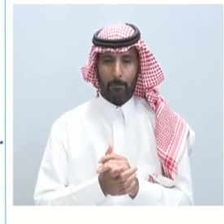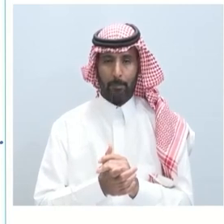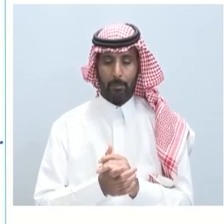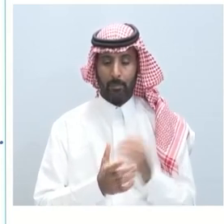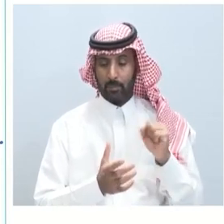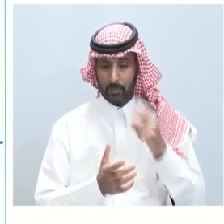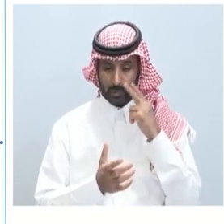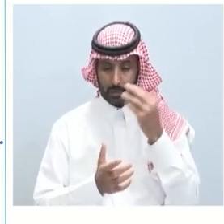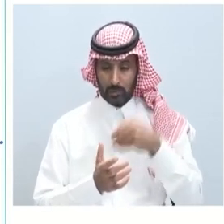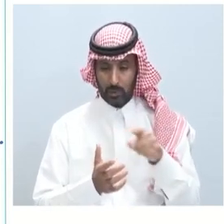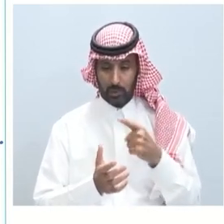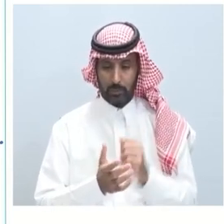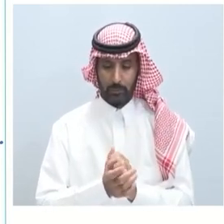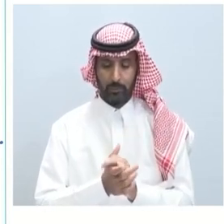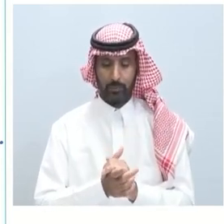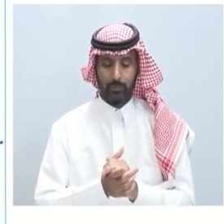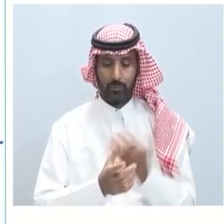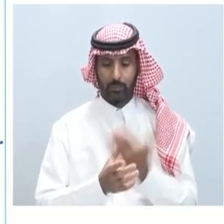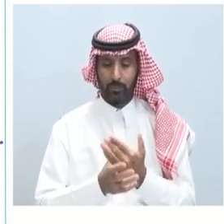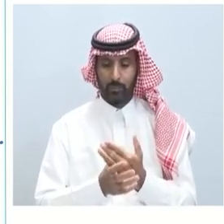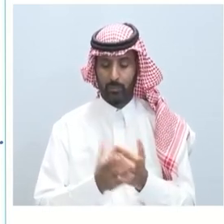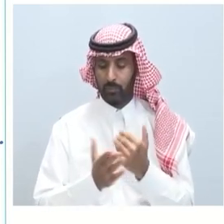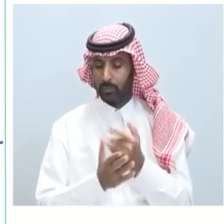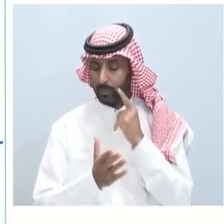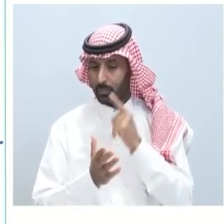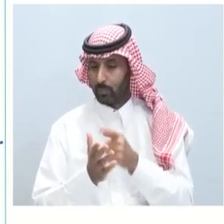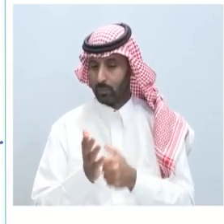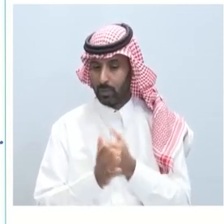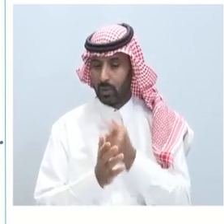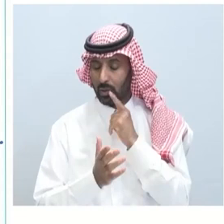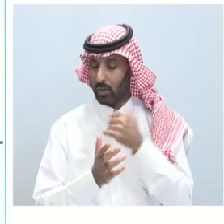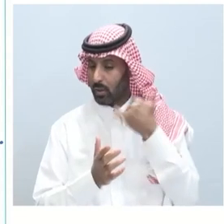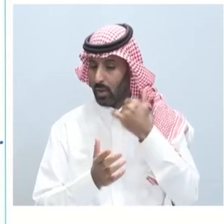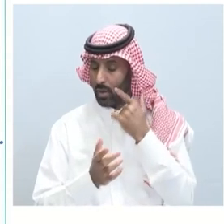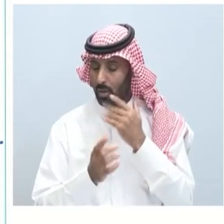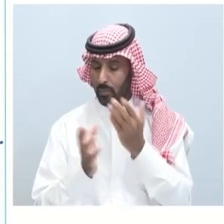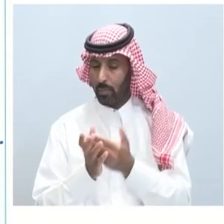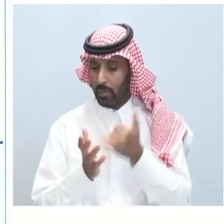Yes, let's check the correct answer here, because then she will be able to buy a cell phone and